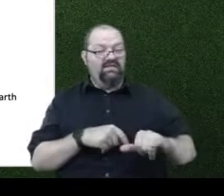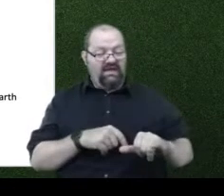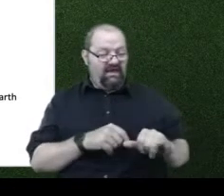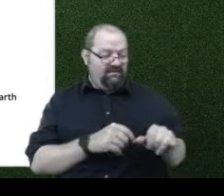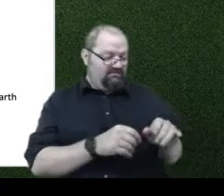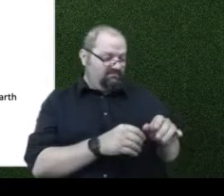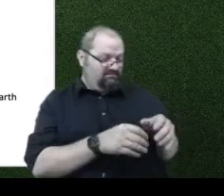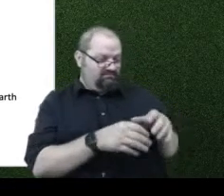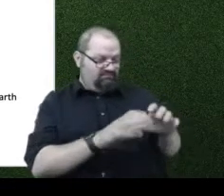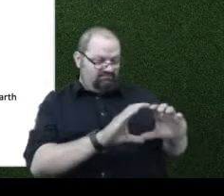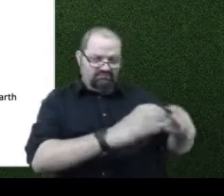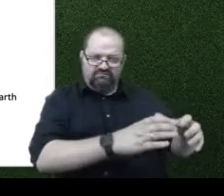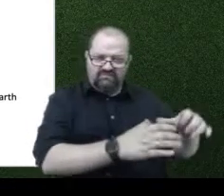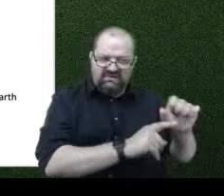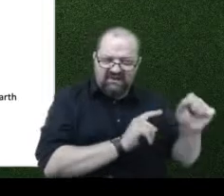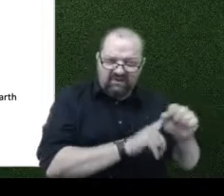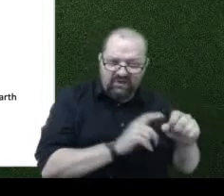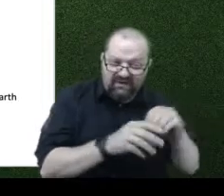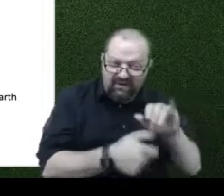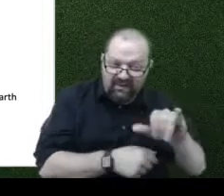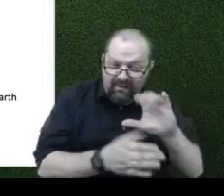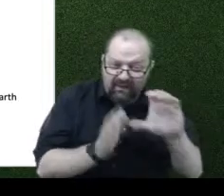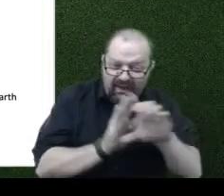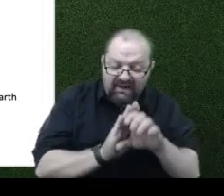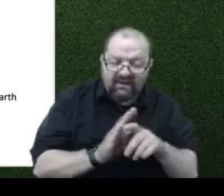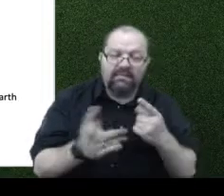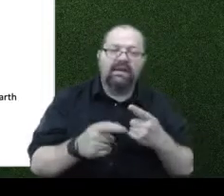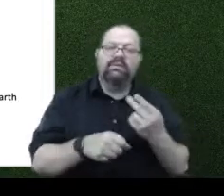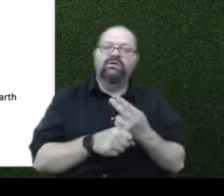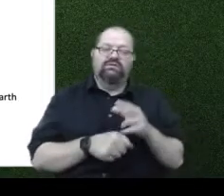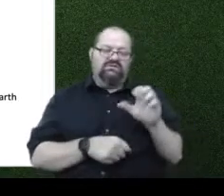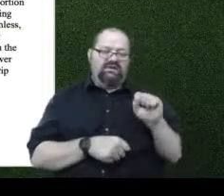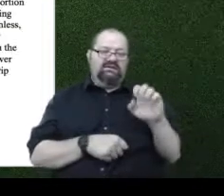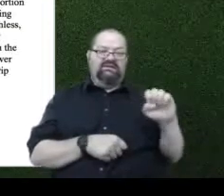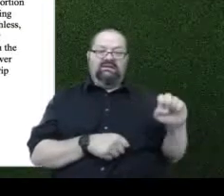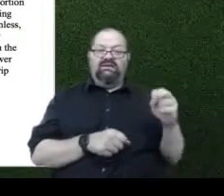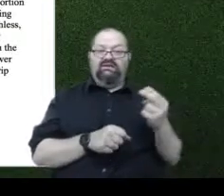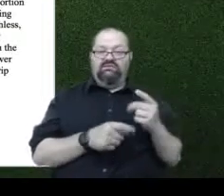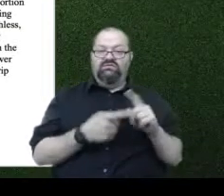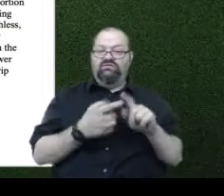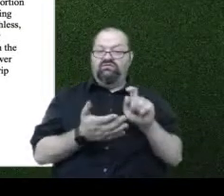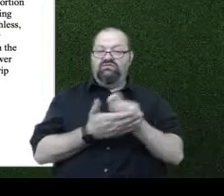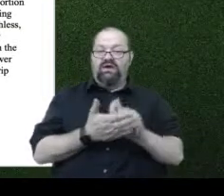use SEEC to write something like this.